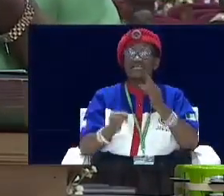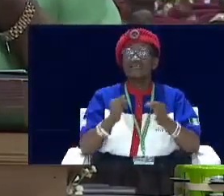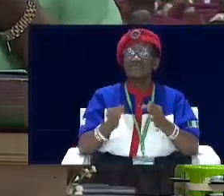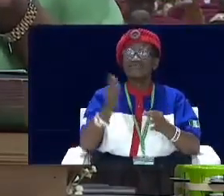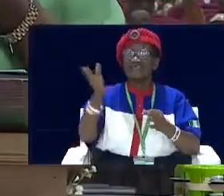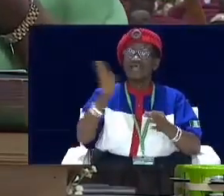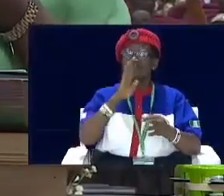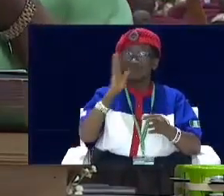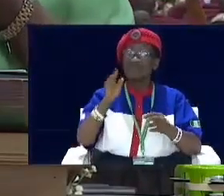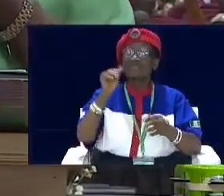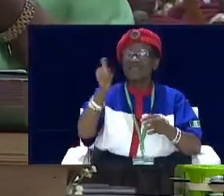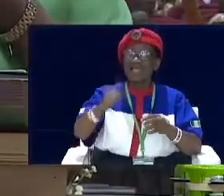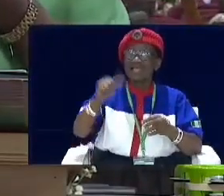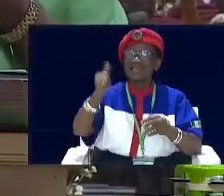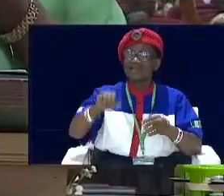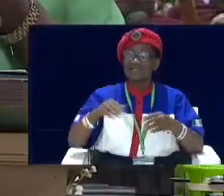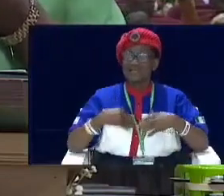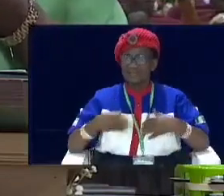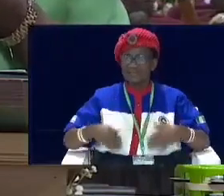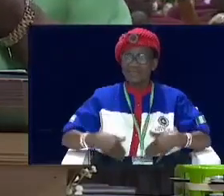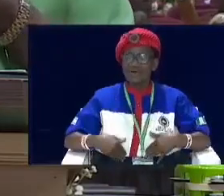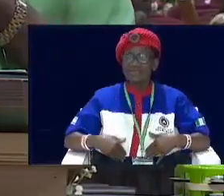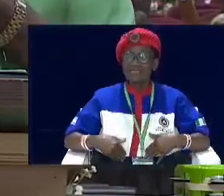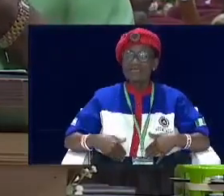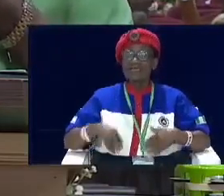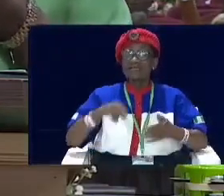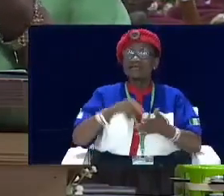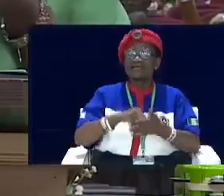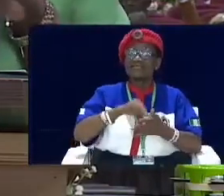standing in the way of my daughters,